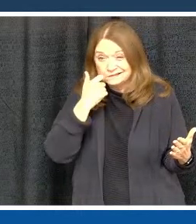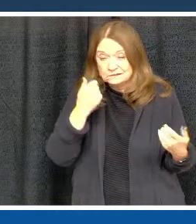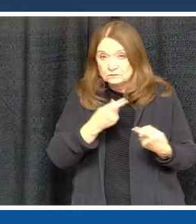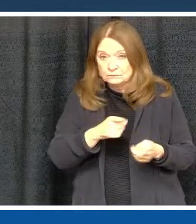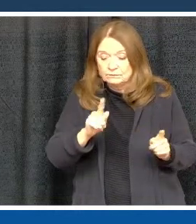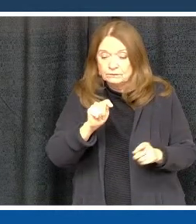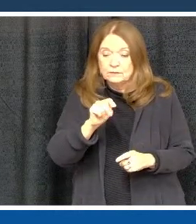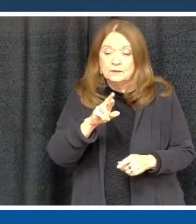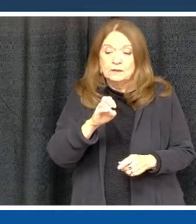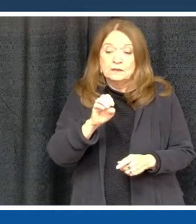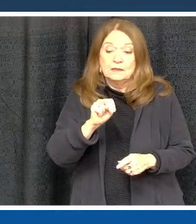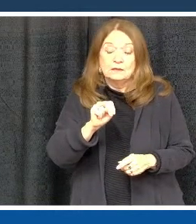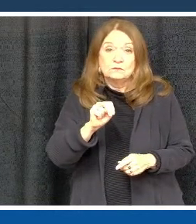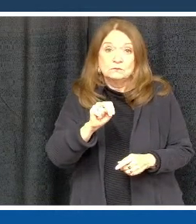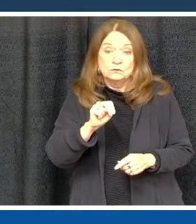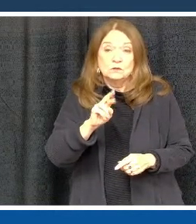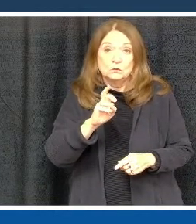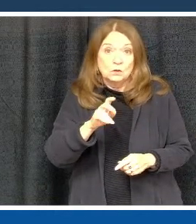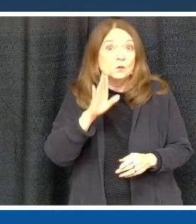that Trenton Road would be widened.